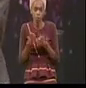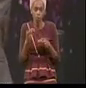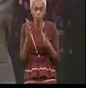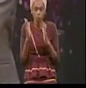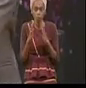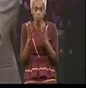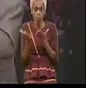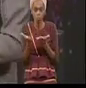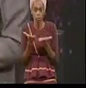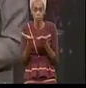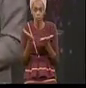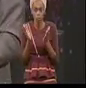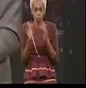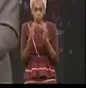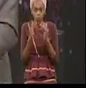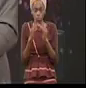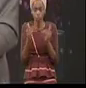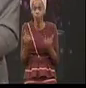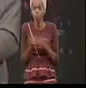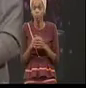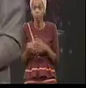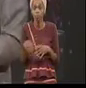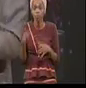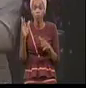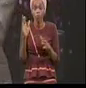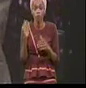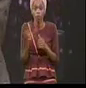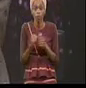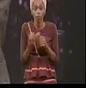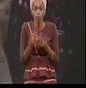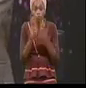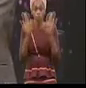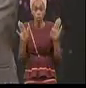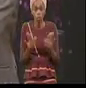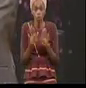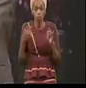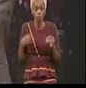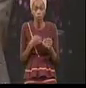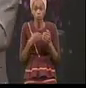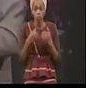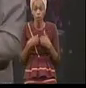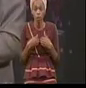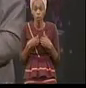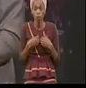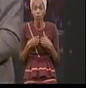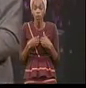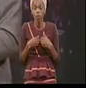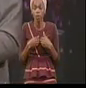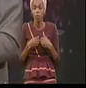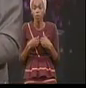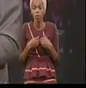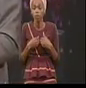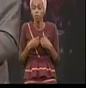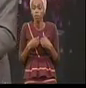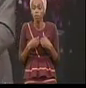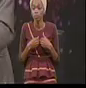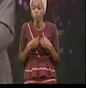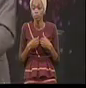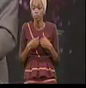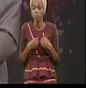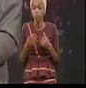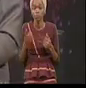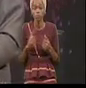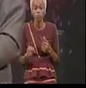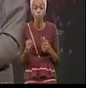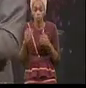Every Sunday, we have our Sunday worship service at 7:45 a.m. in our various districts where we come from. It is